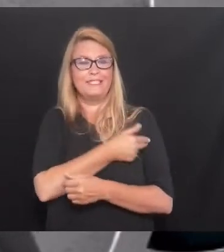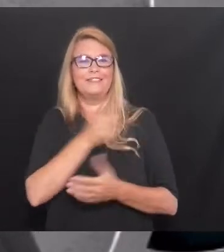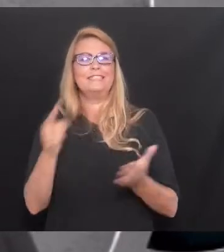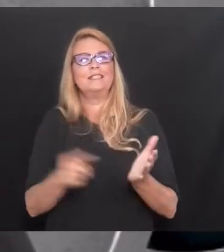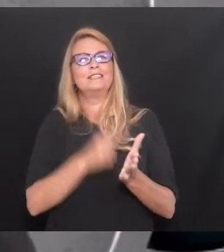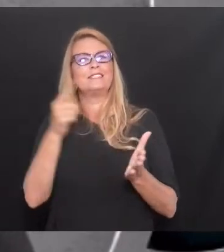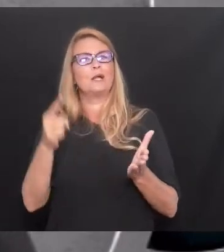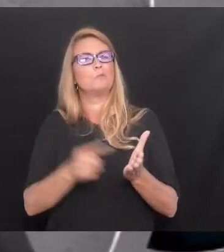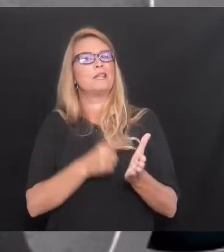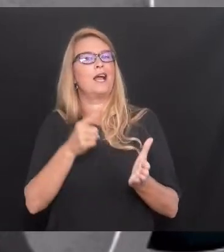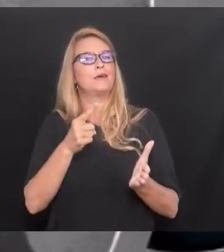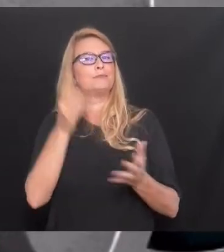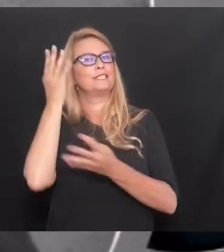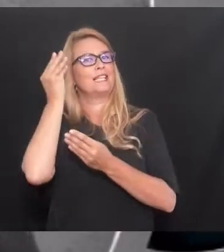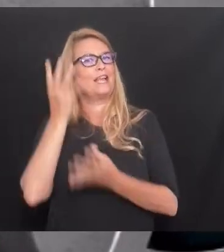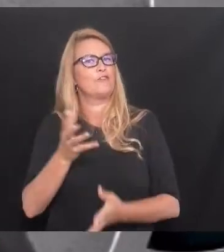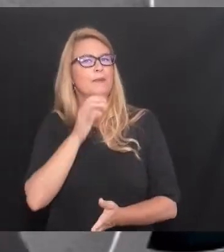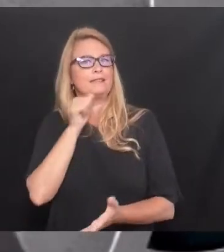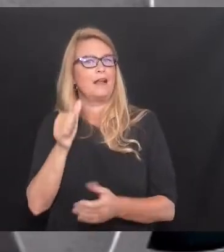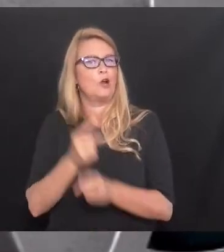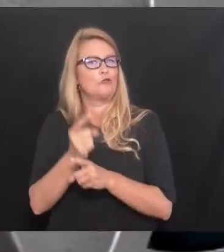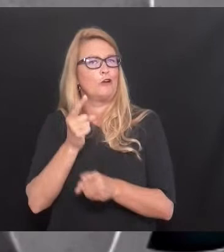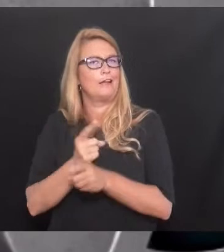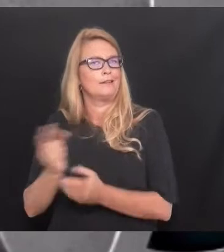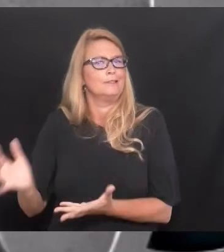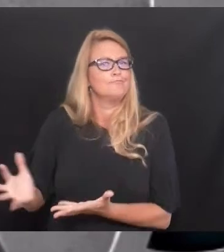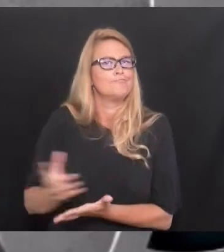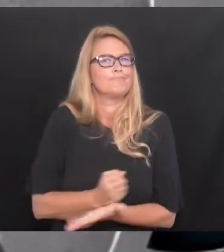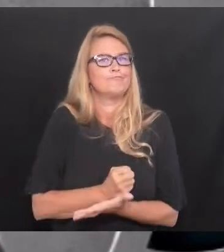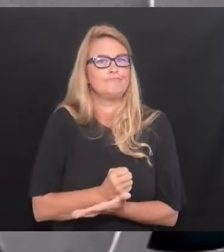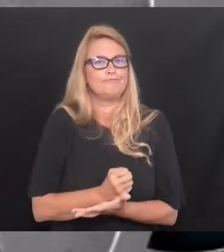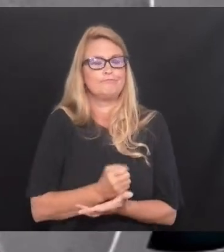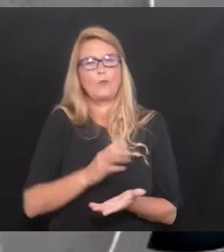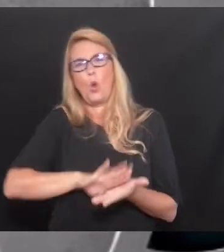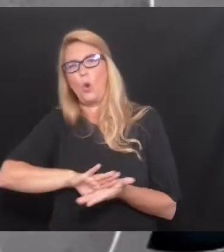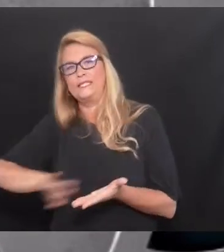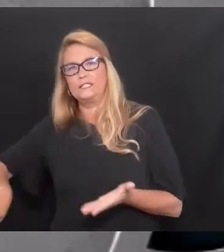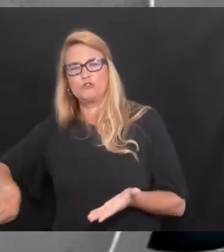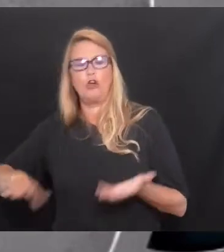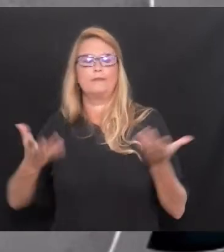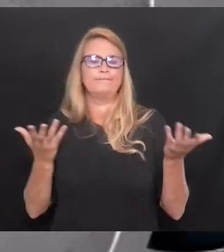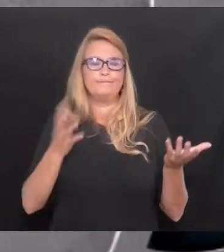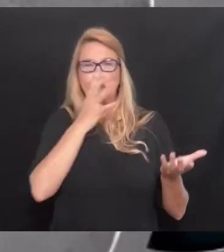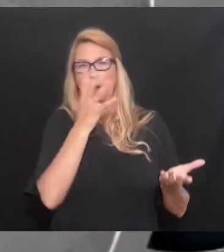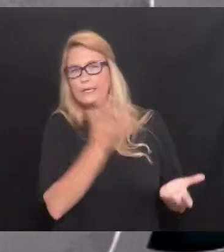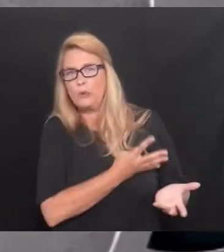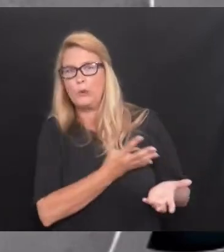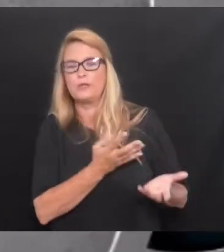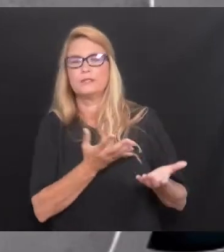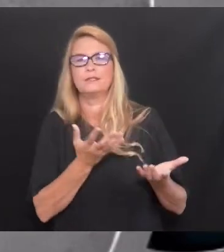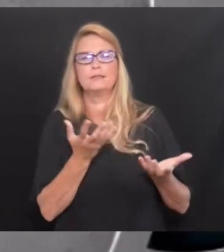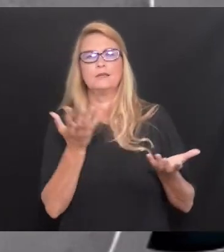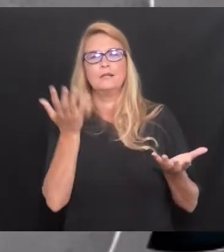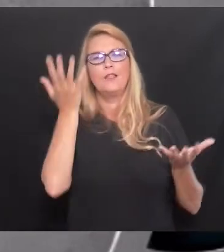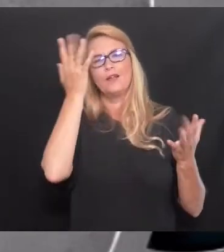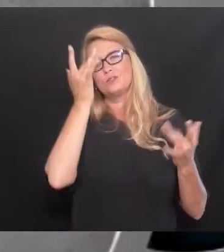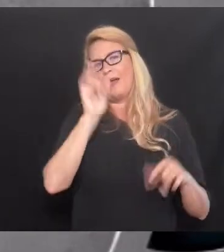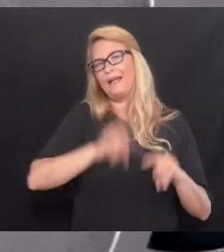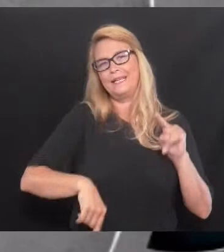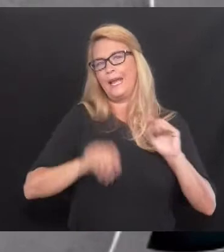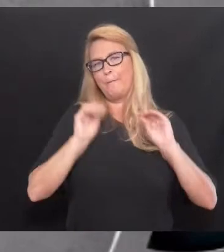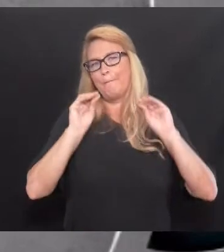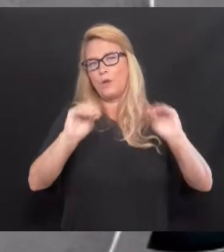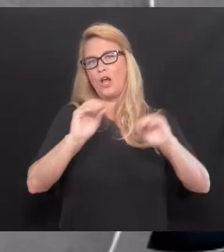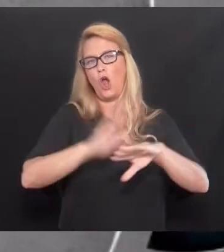are information is not gathered on their admission, and then they might be discharged or something like that. So that's one reason why we're unable to put that information on the